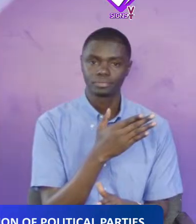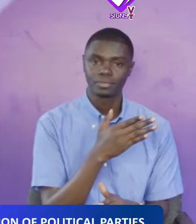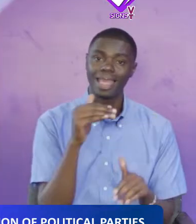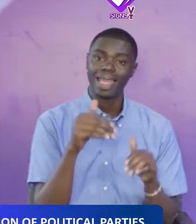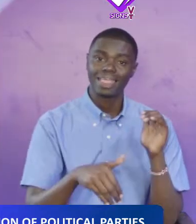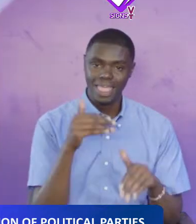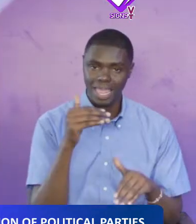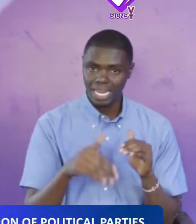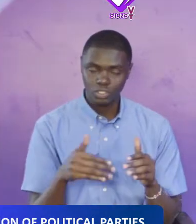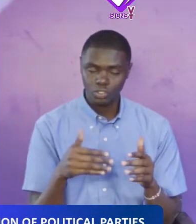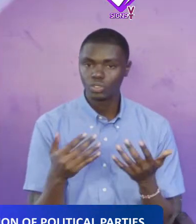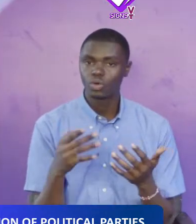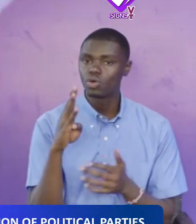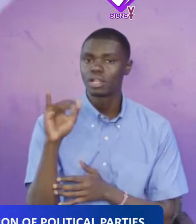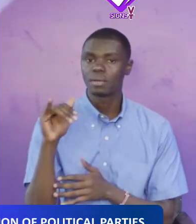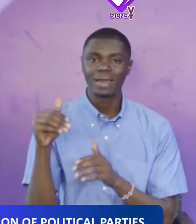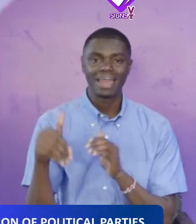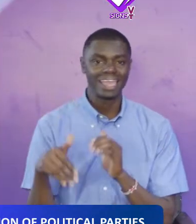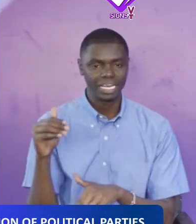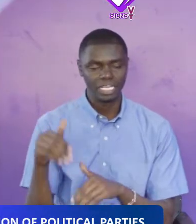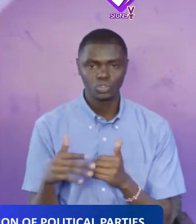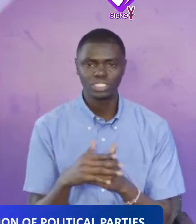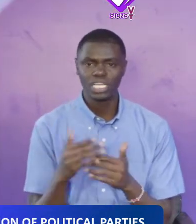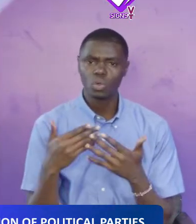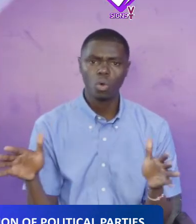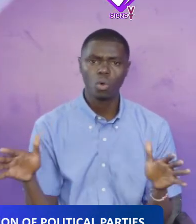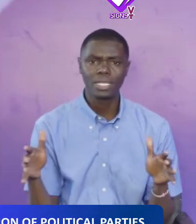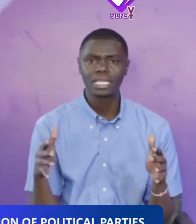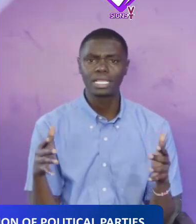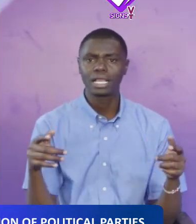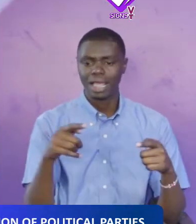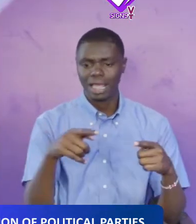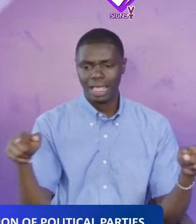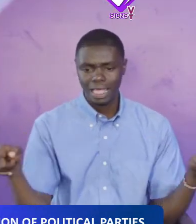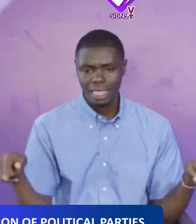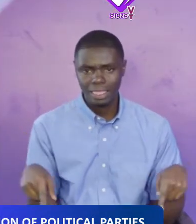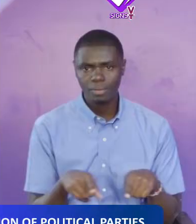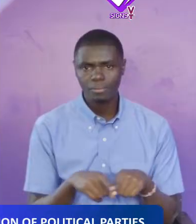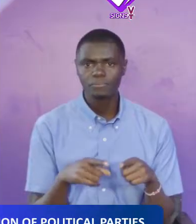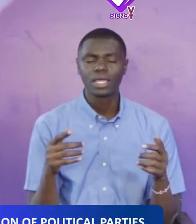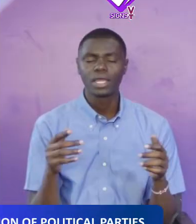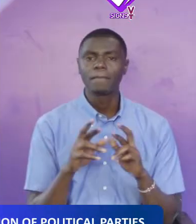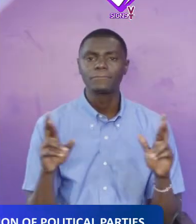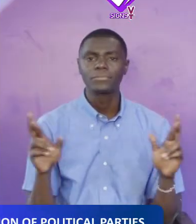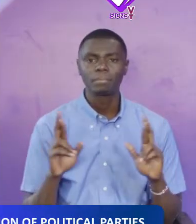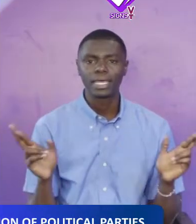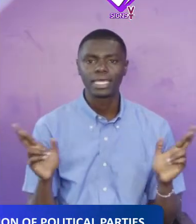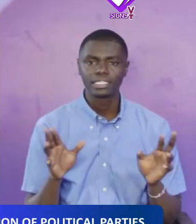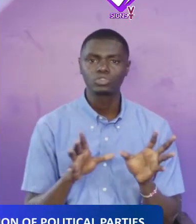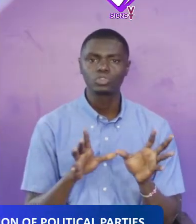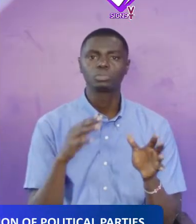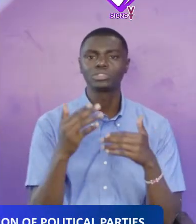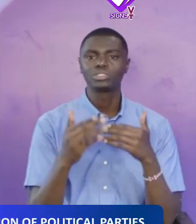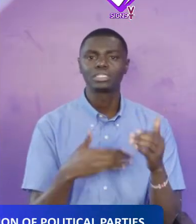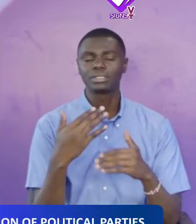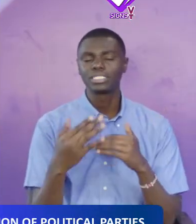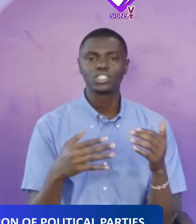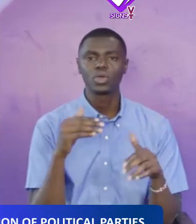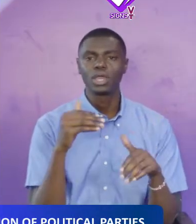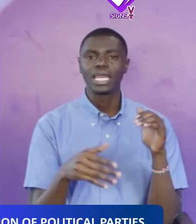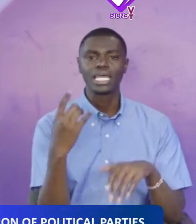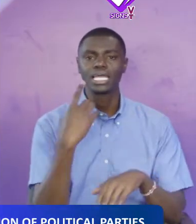election or by-elections. Is the opening of the ballot papers, distribution of the materials, of course, the election day activities,